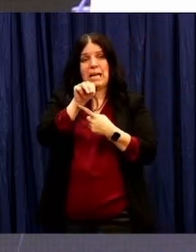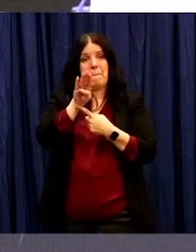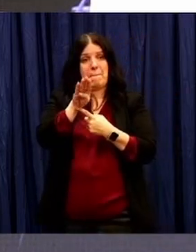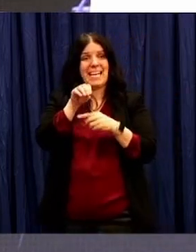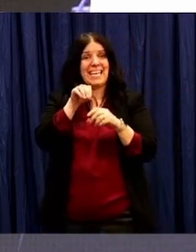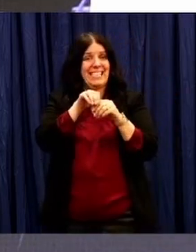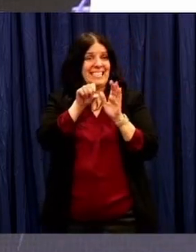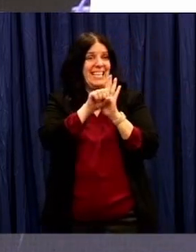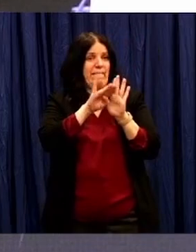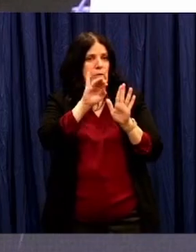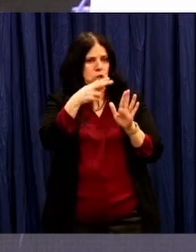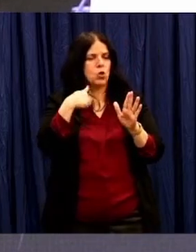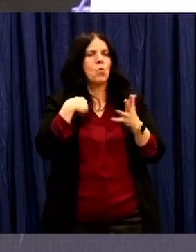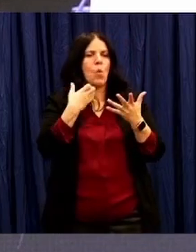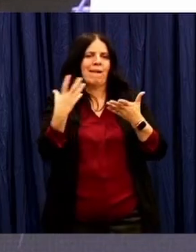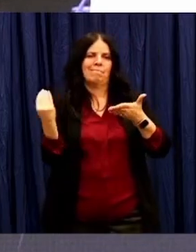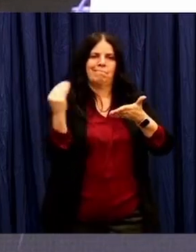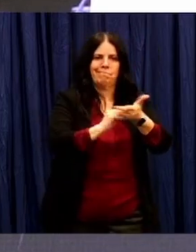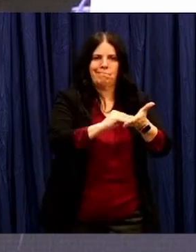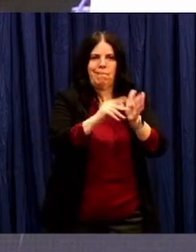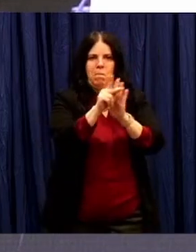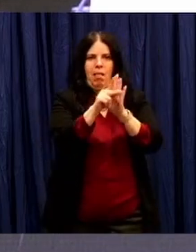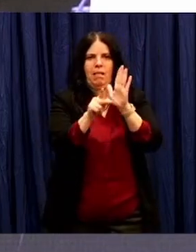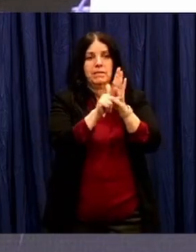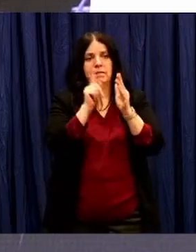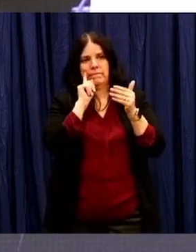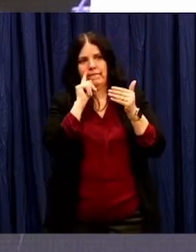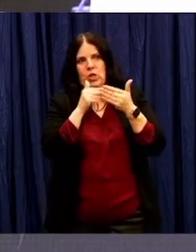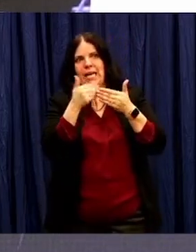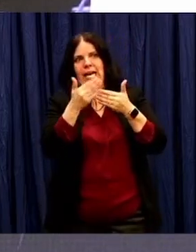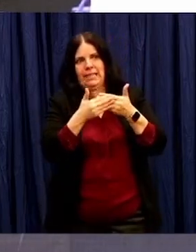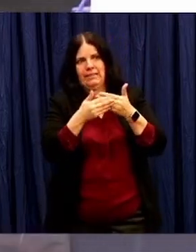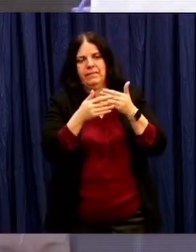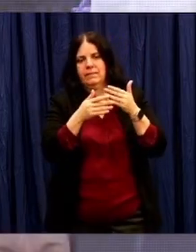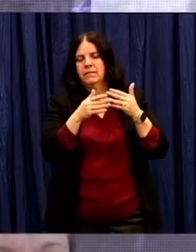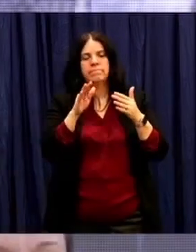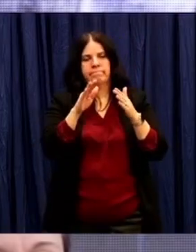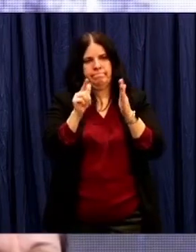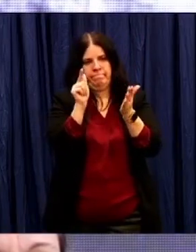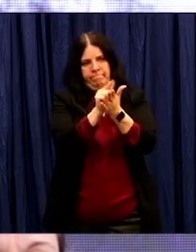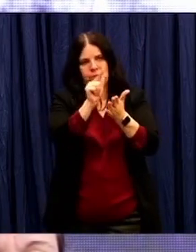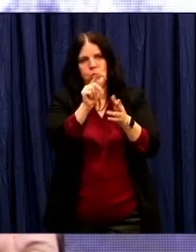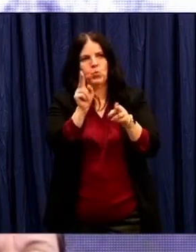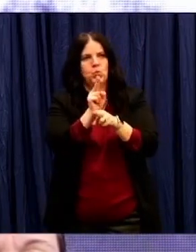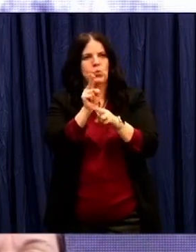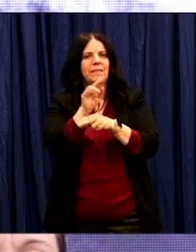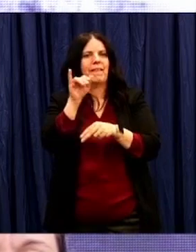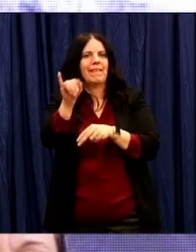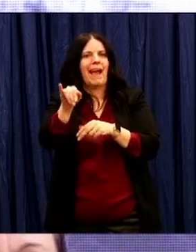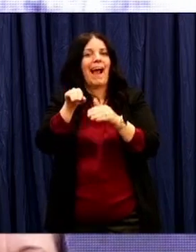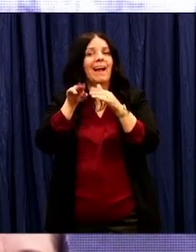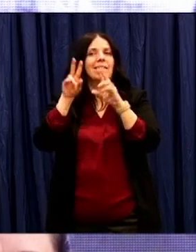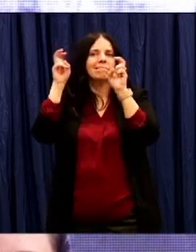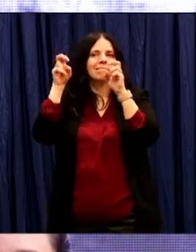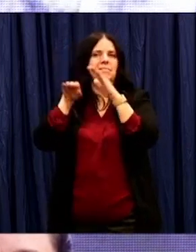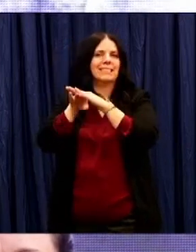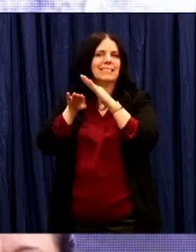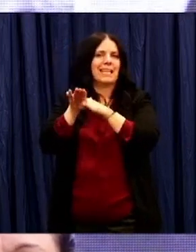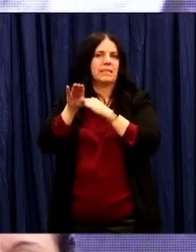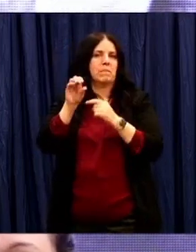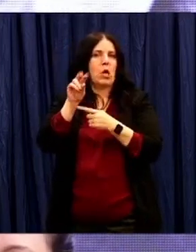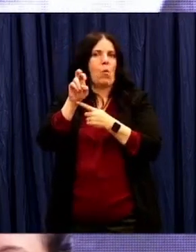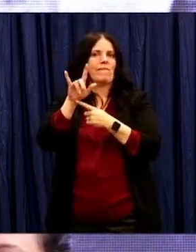policy for the state of Michigan digital standards for websites and applications, that you are not permitted to use accessibility overlays on state of Michigan